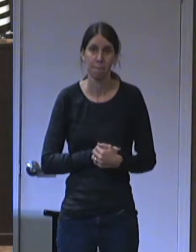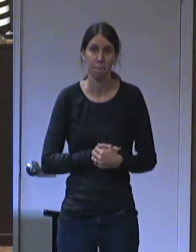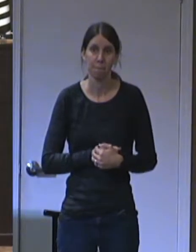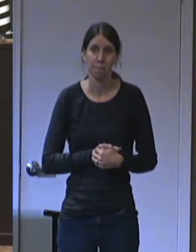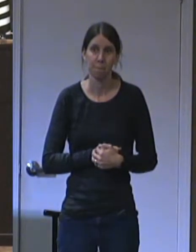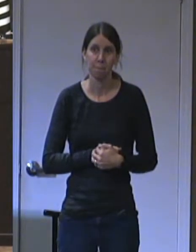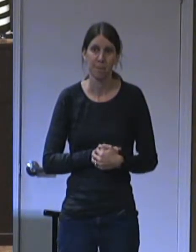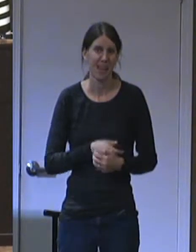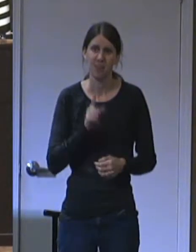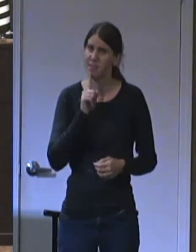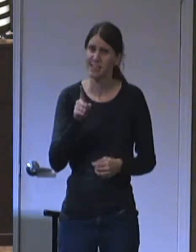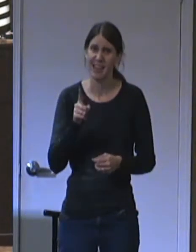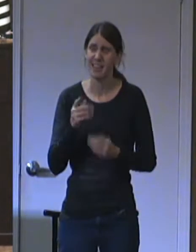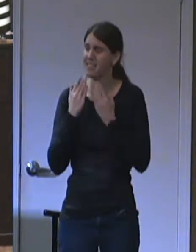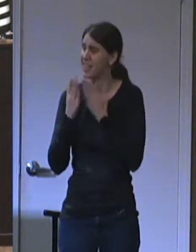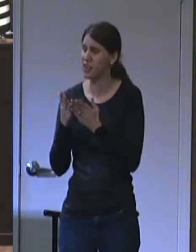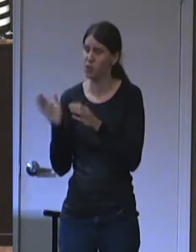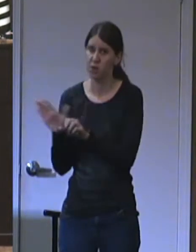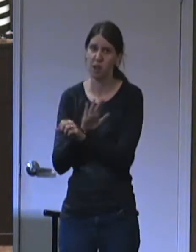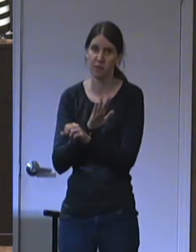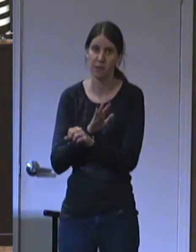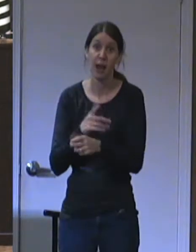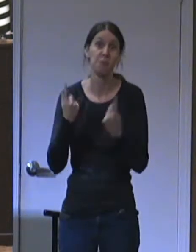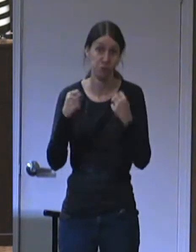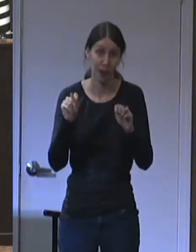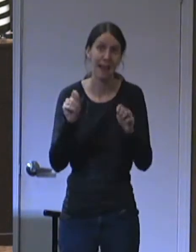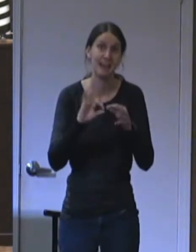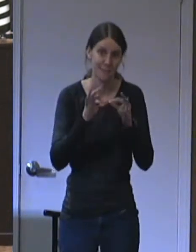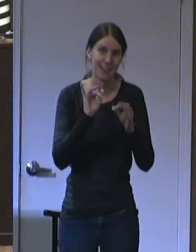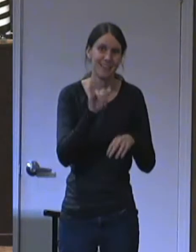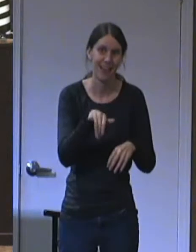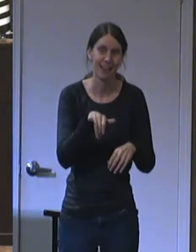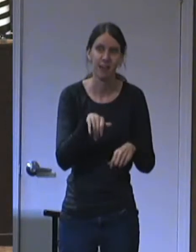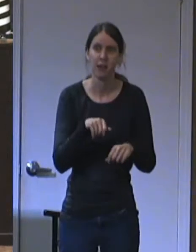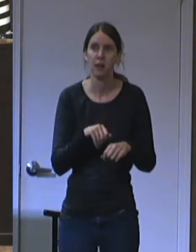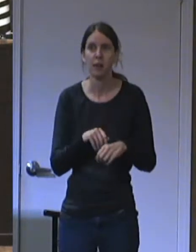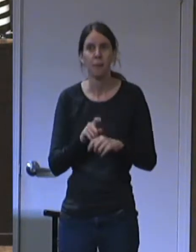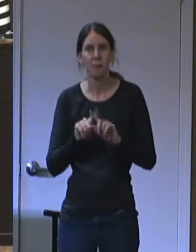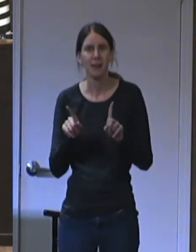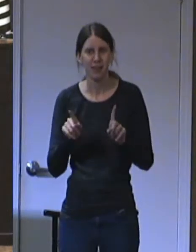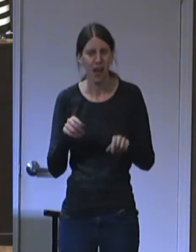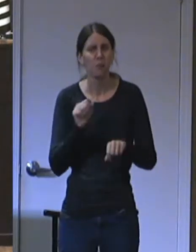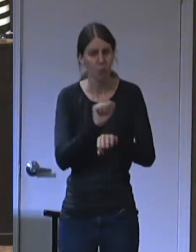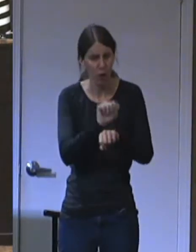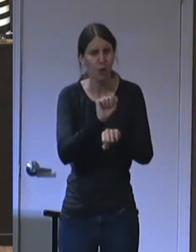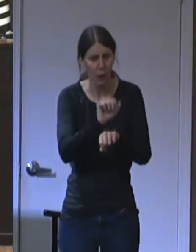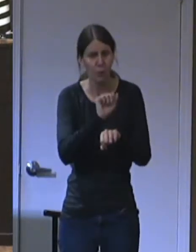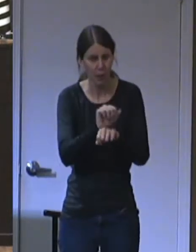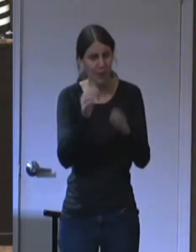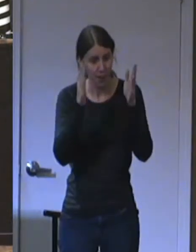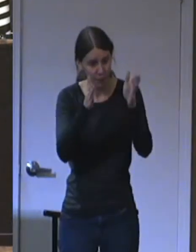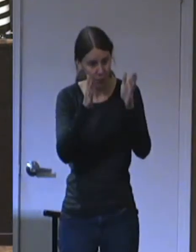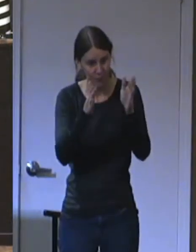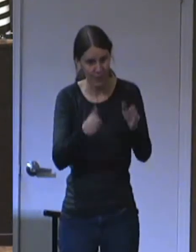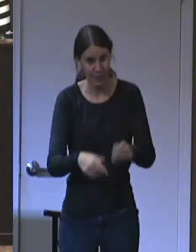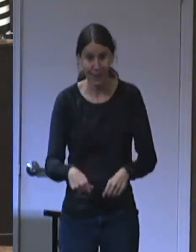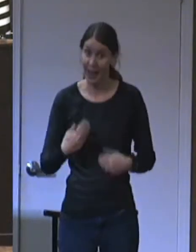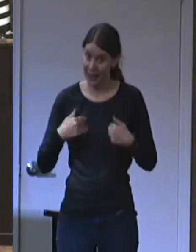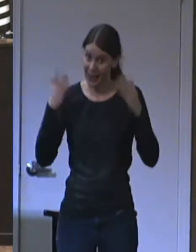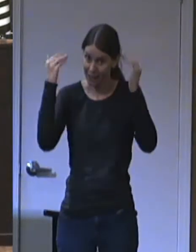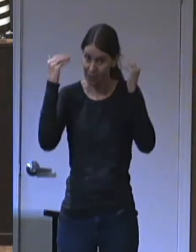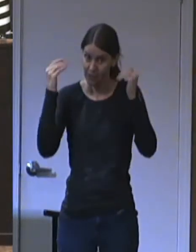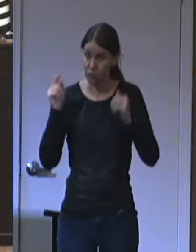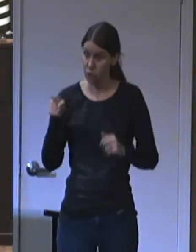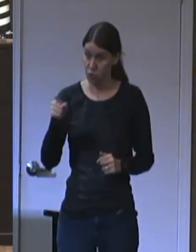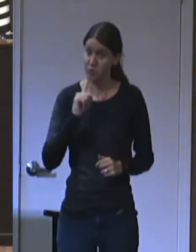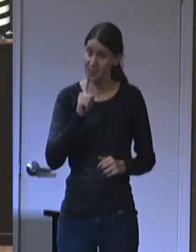And I don't say thank you enough, and I'm trying to fix that, but I'm working and working, and I've got expectations. If you say you